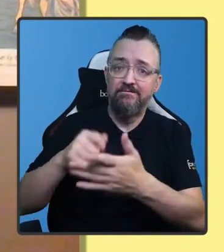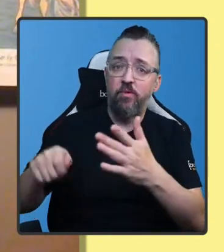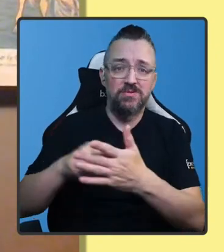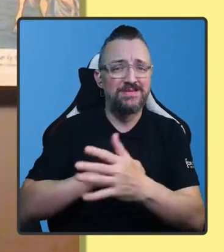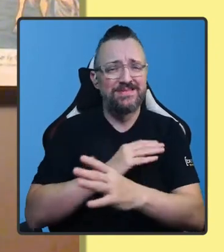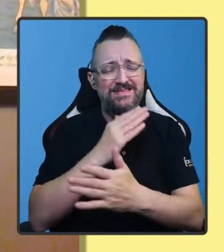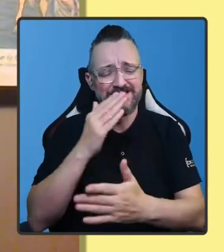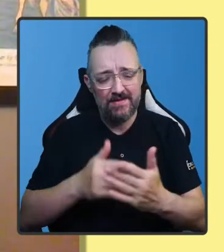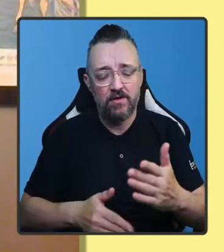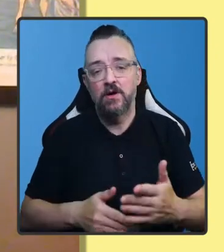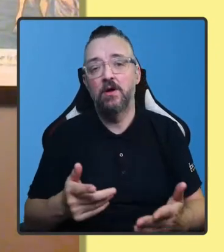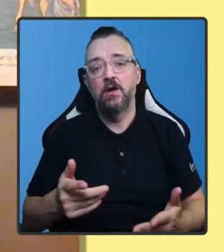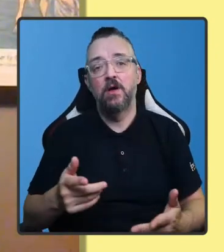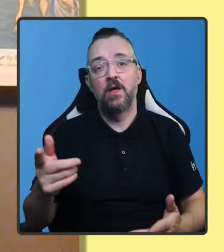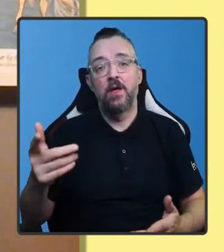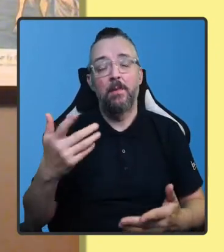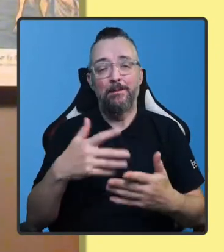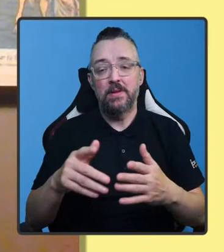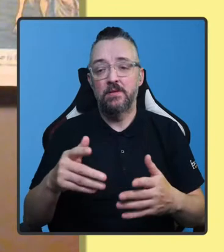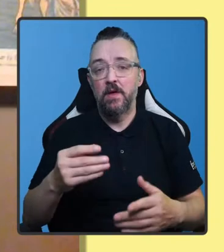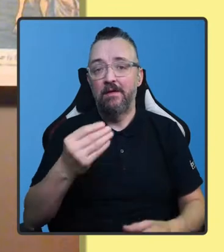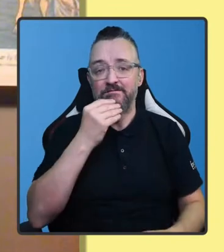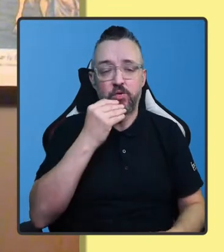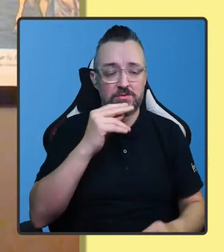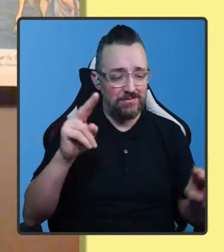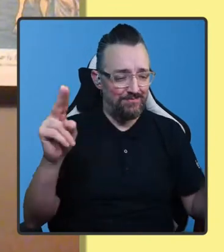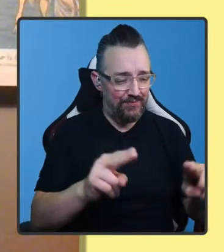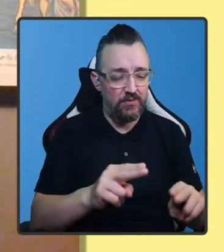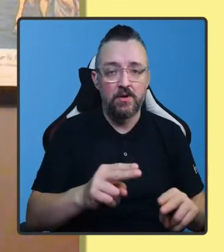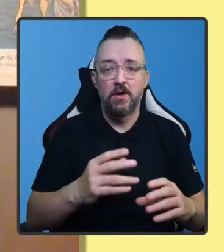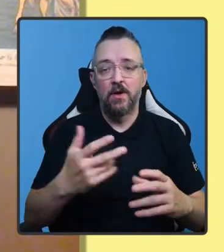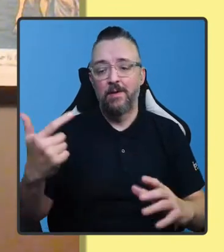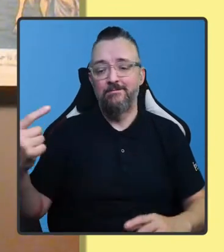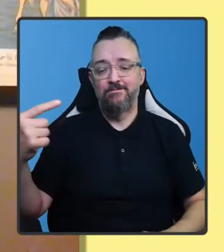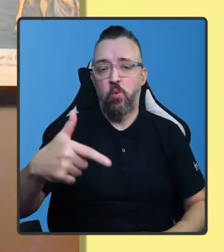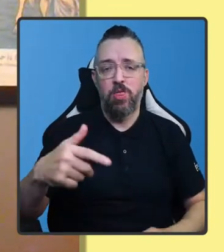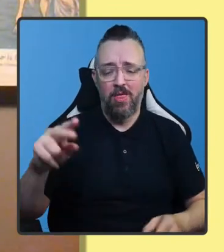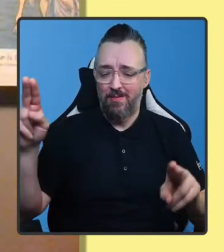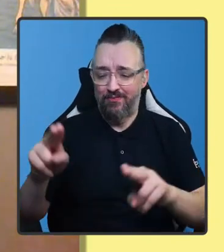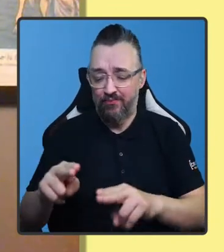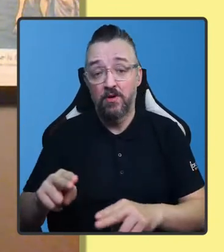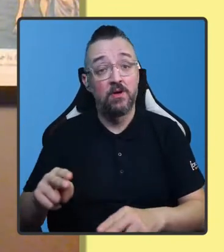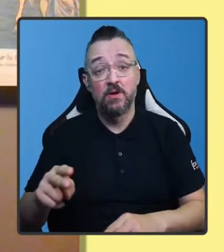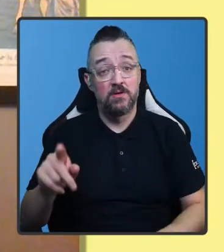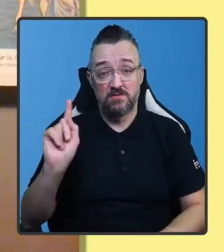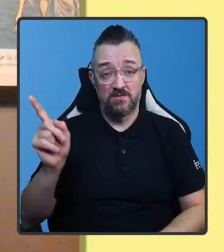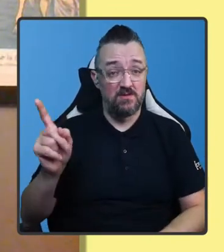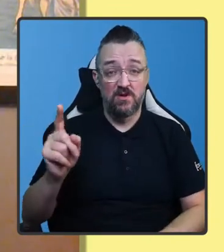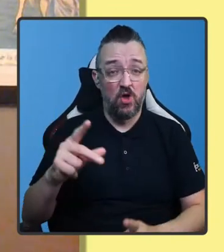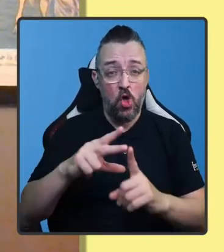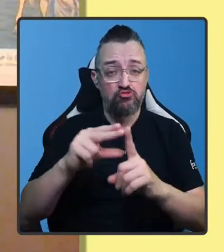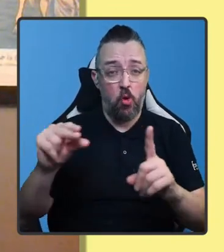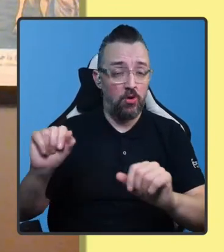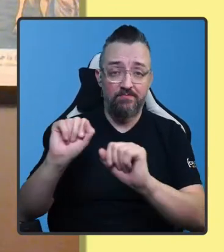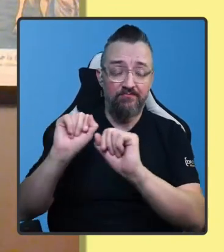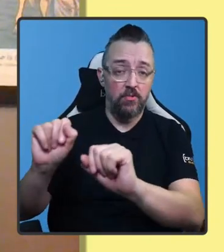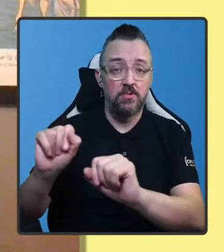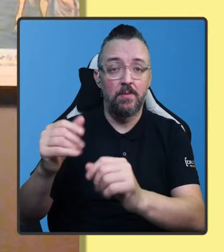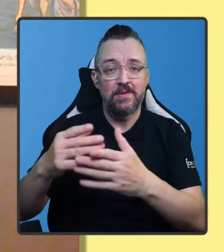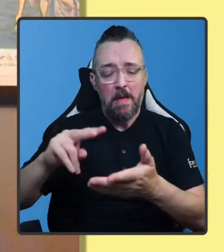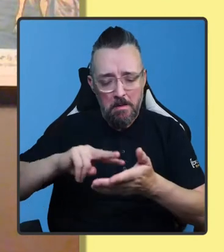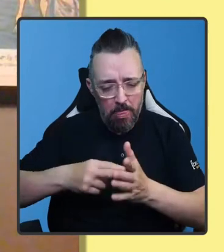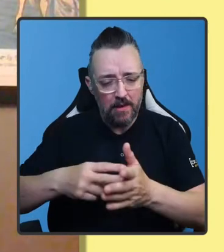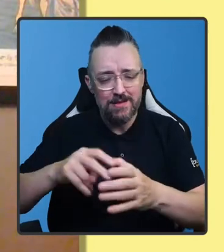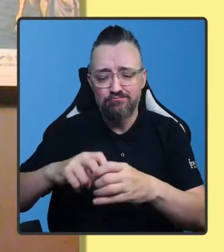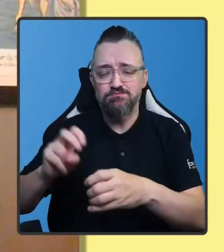catastrophic fuel, labour and food shortages have been directly caused by Tory UK government policy failures and Brexit planning and